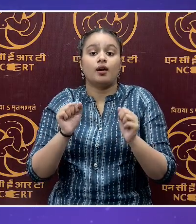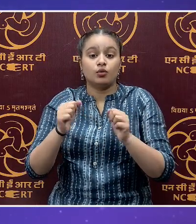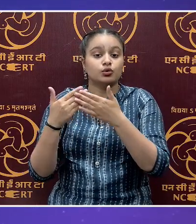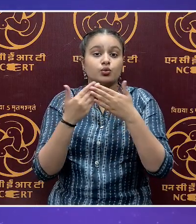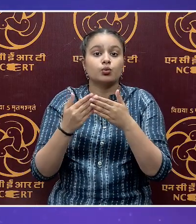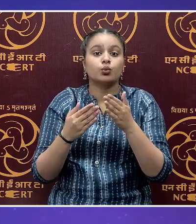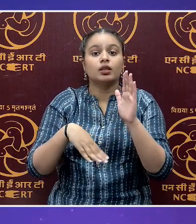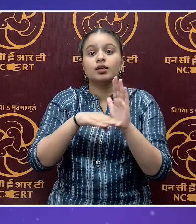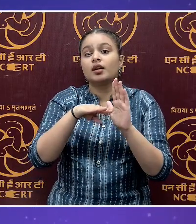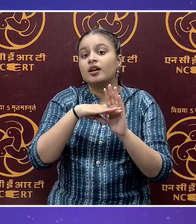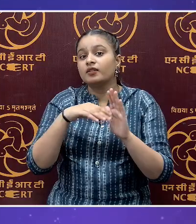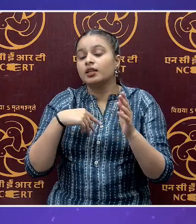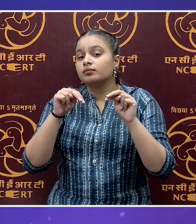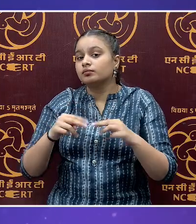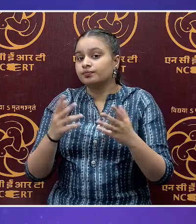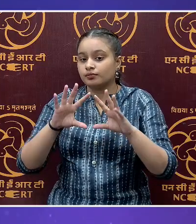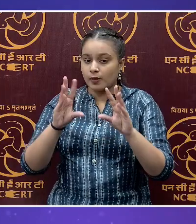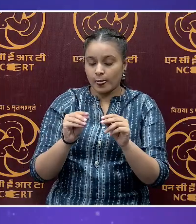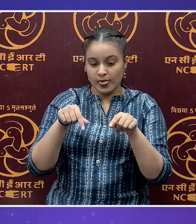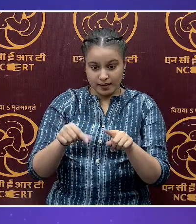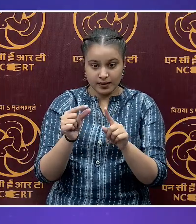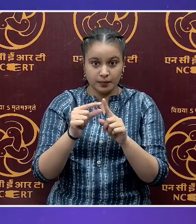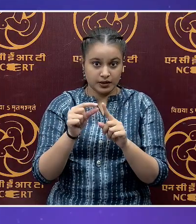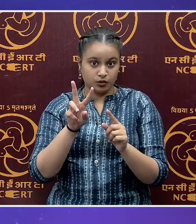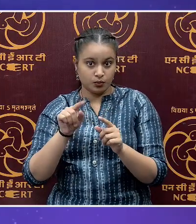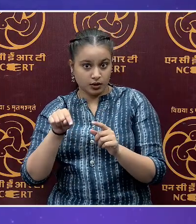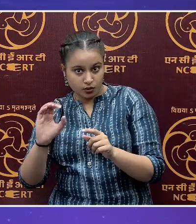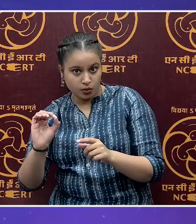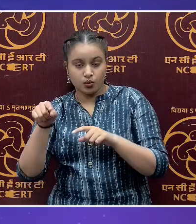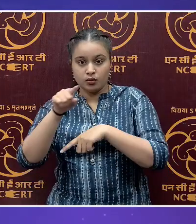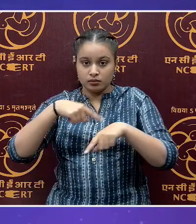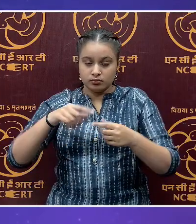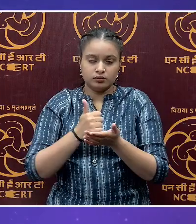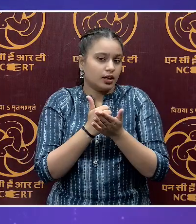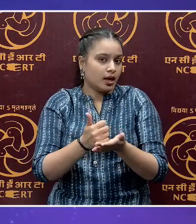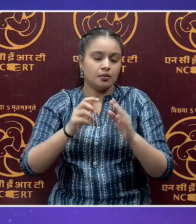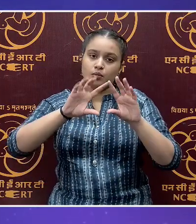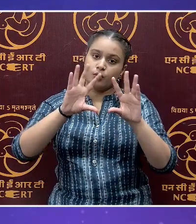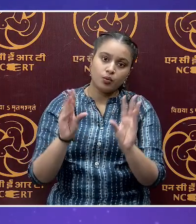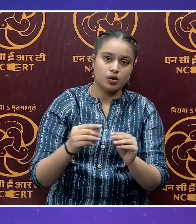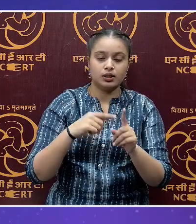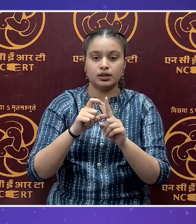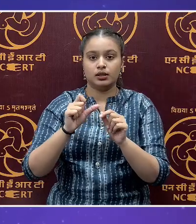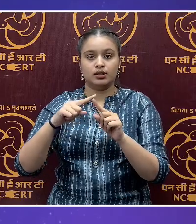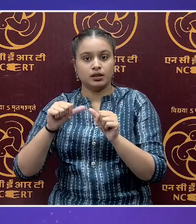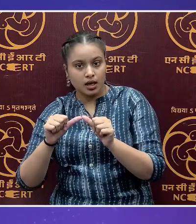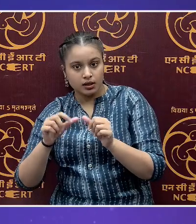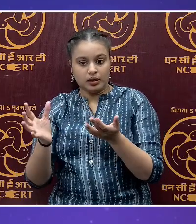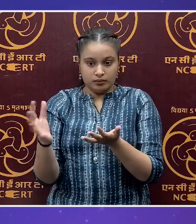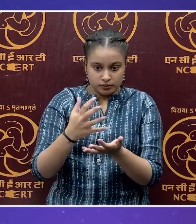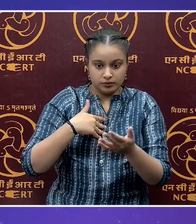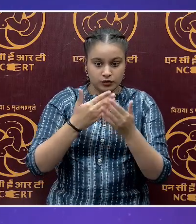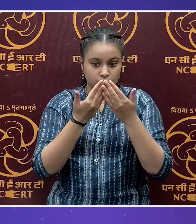level points of view. So PRASHAST 2.0 is helping to all of us to managing the data, to understand the